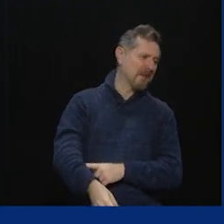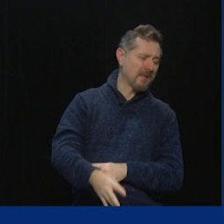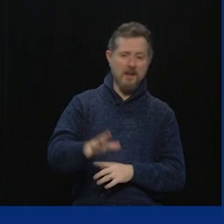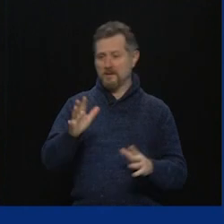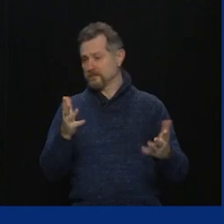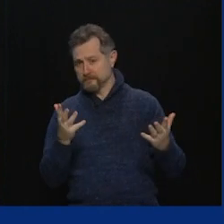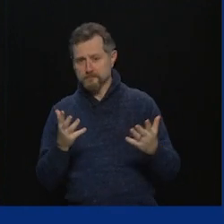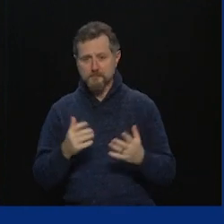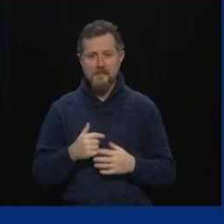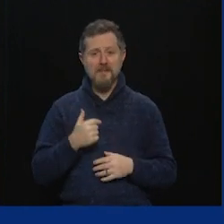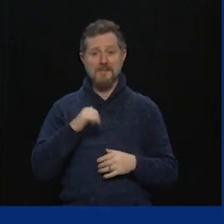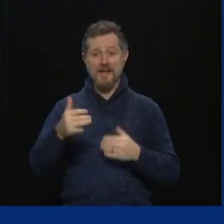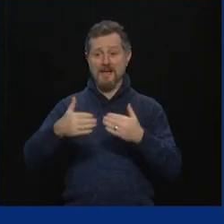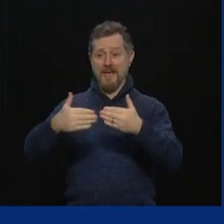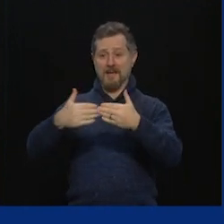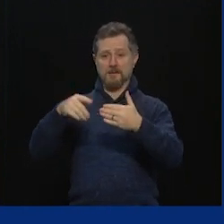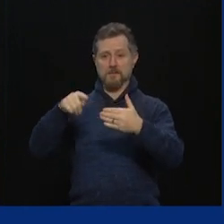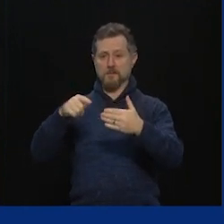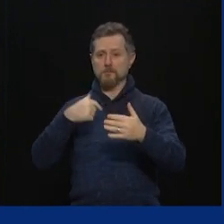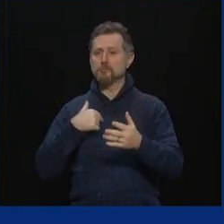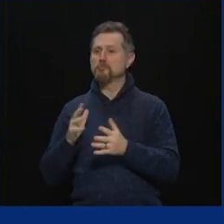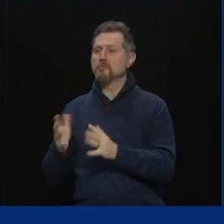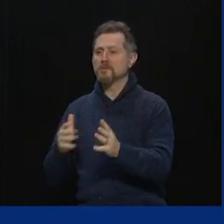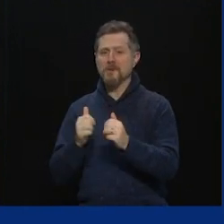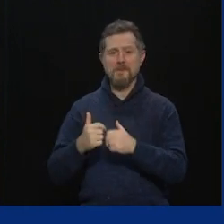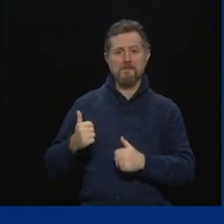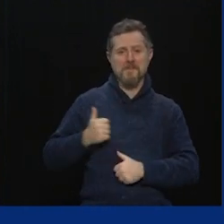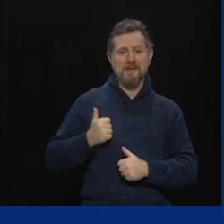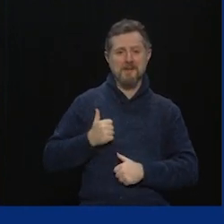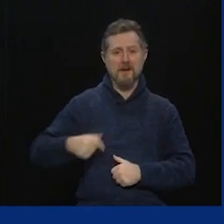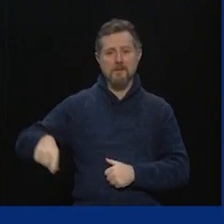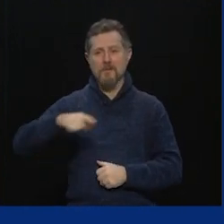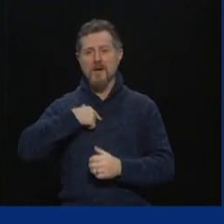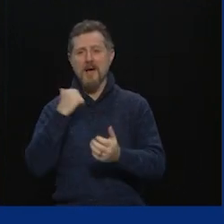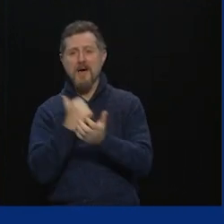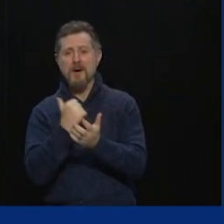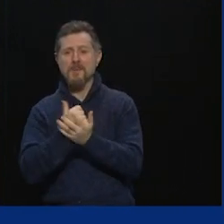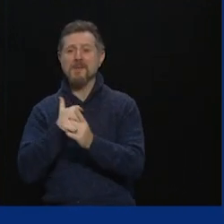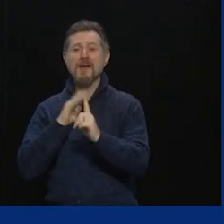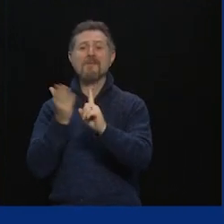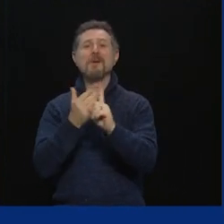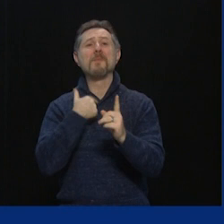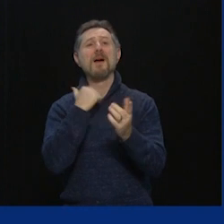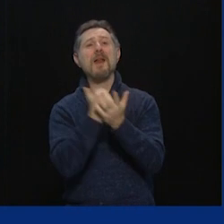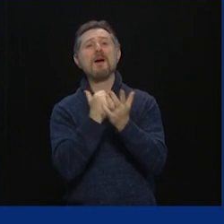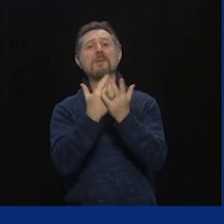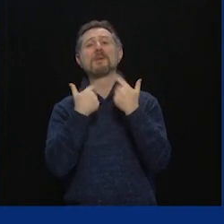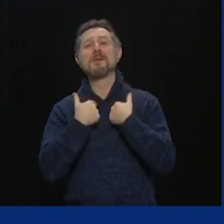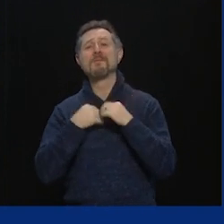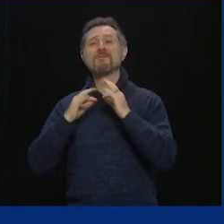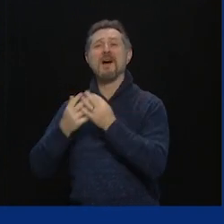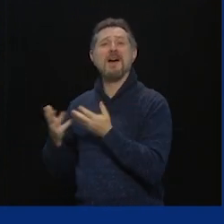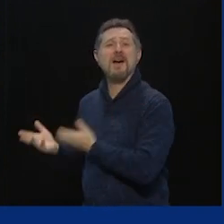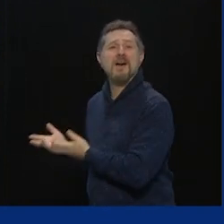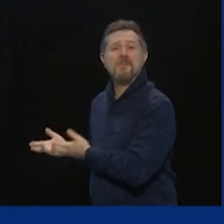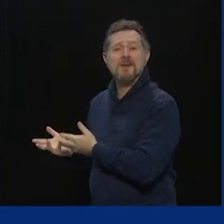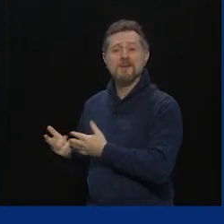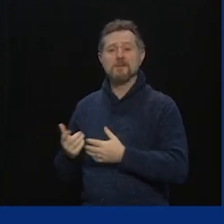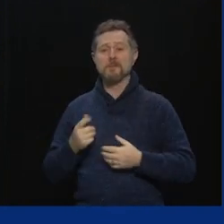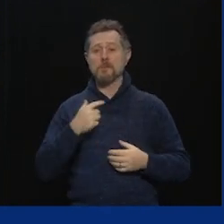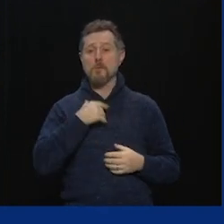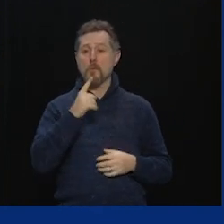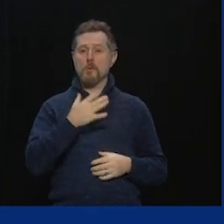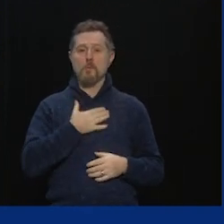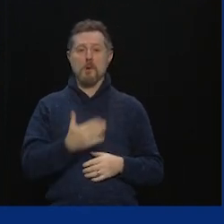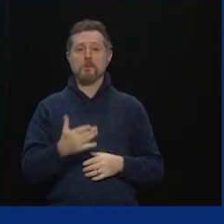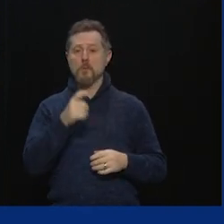and I was just talking to each and every Marine soldiers to convince them to help me and my family. They were only willing to help people with